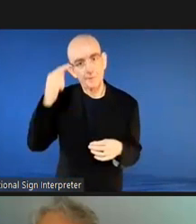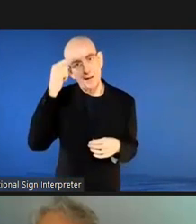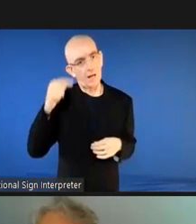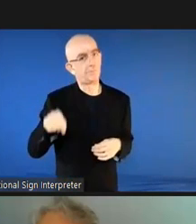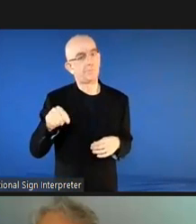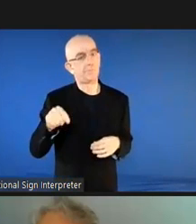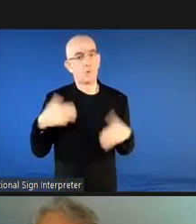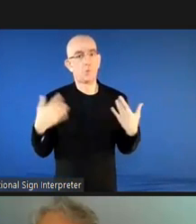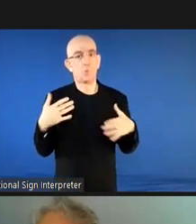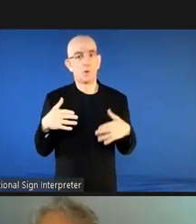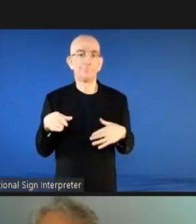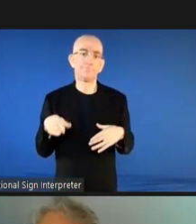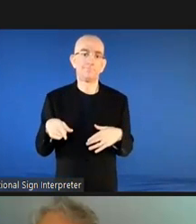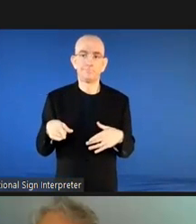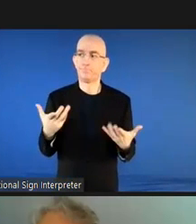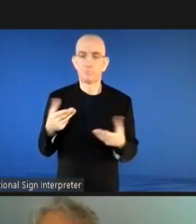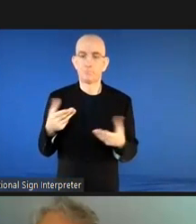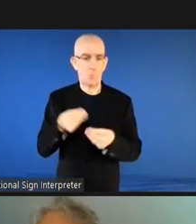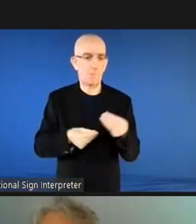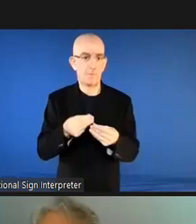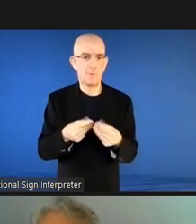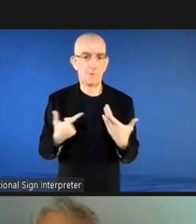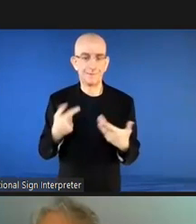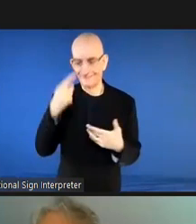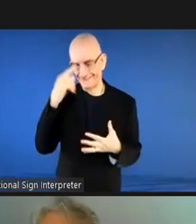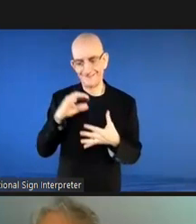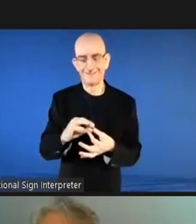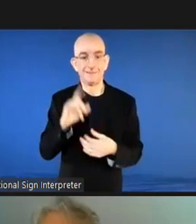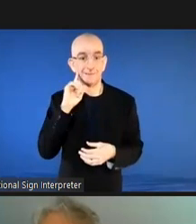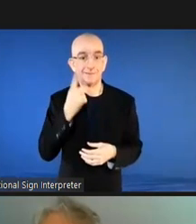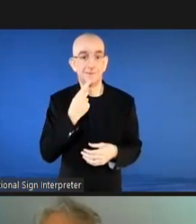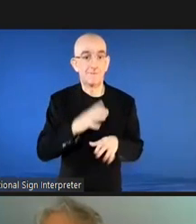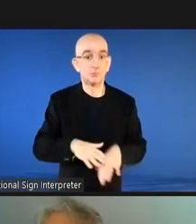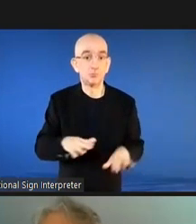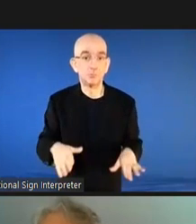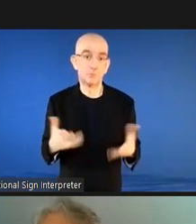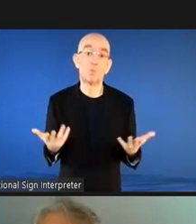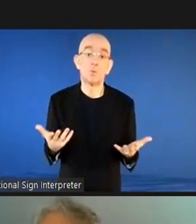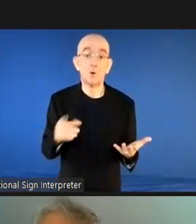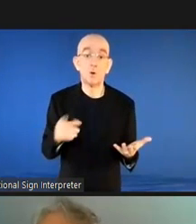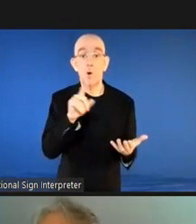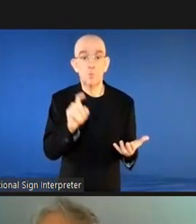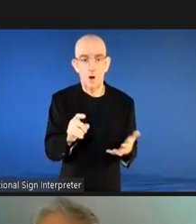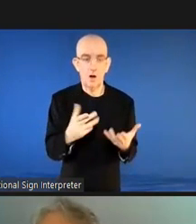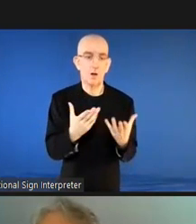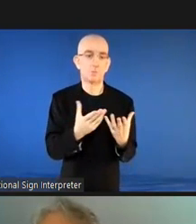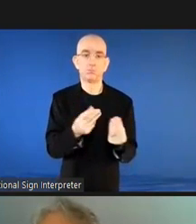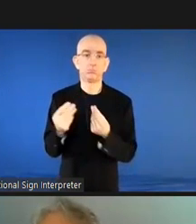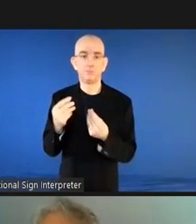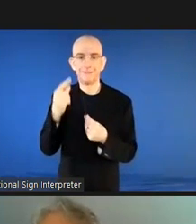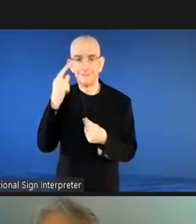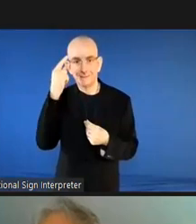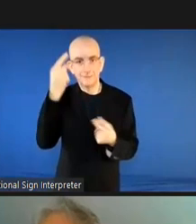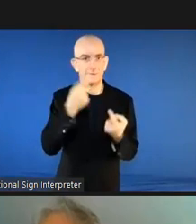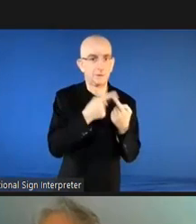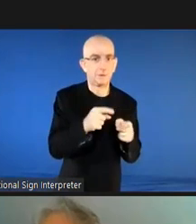innovative approaches that there have been to try to get some of the lessons and so on online or on TV quite often don't